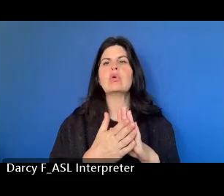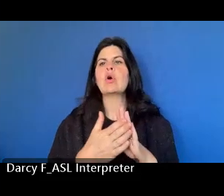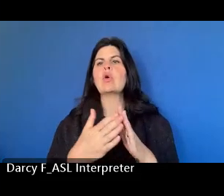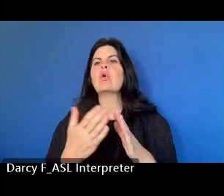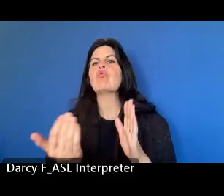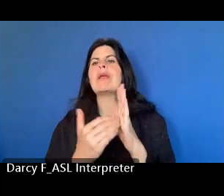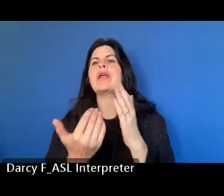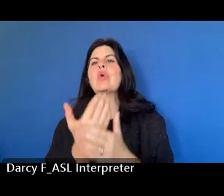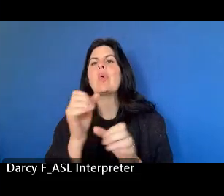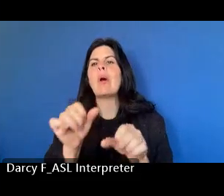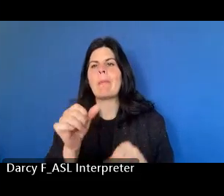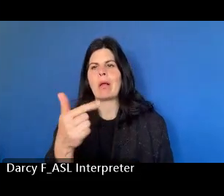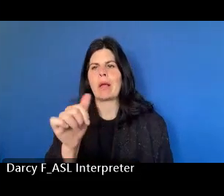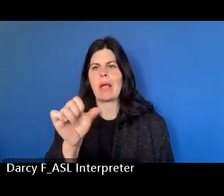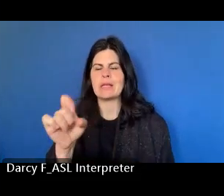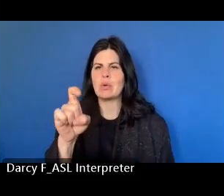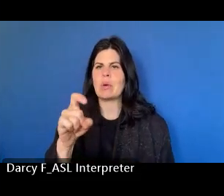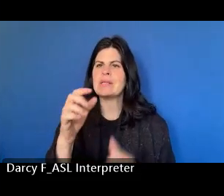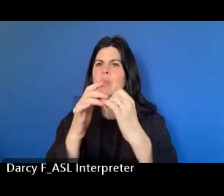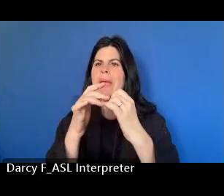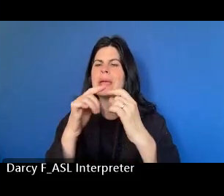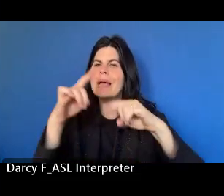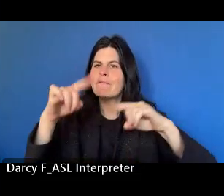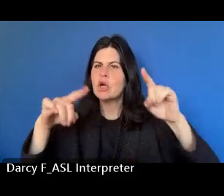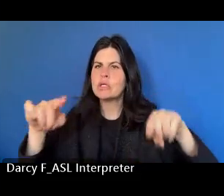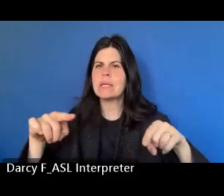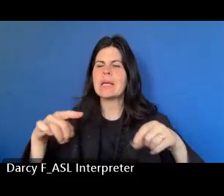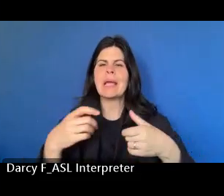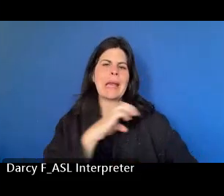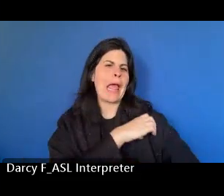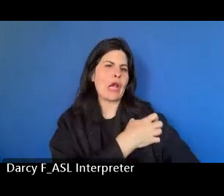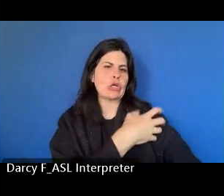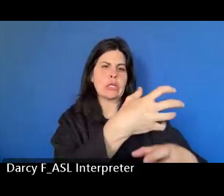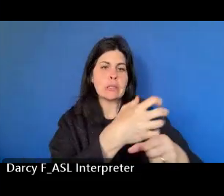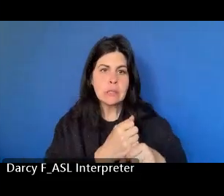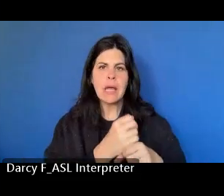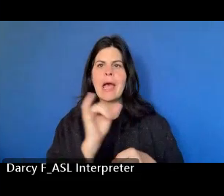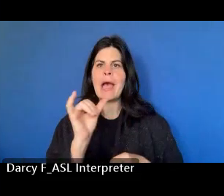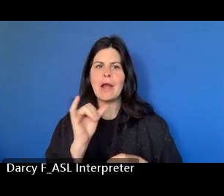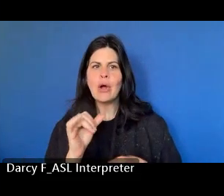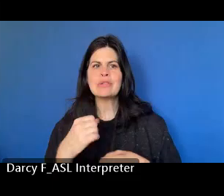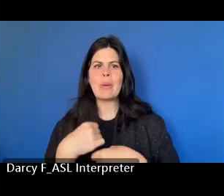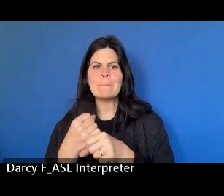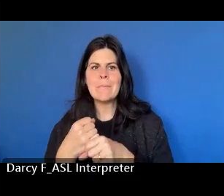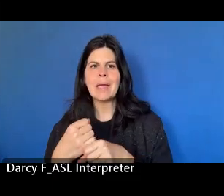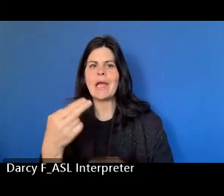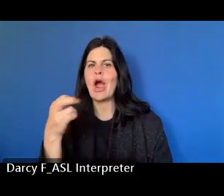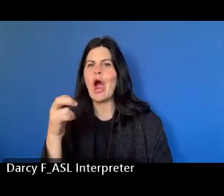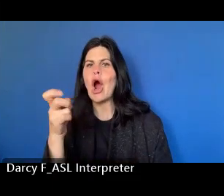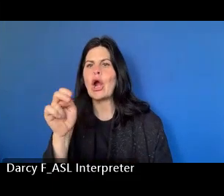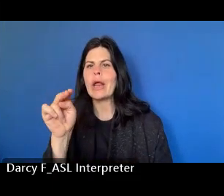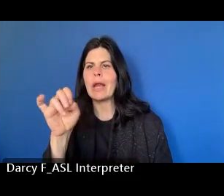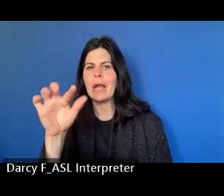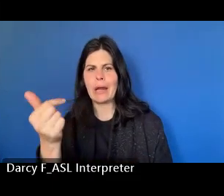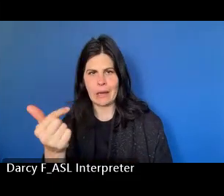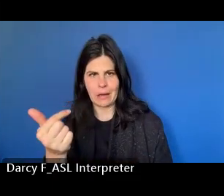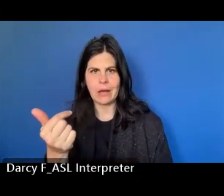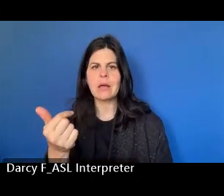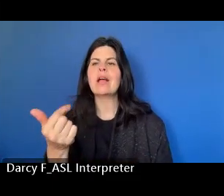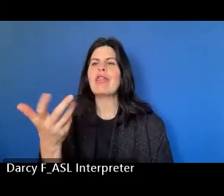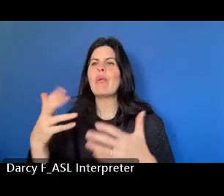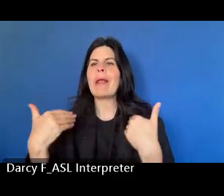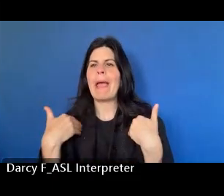diversity in the energy procurement sector, as well as hardening of the already existing California electrical grid to be able to support these sorts